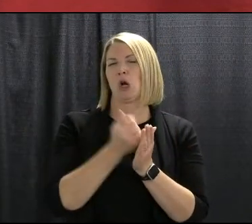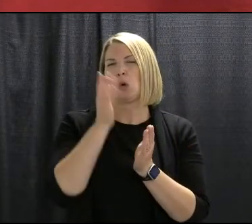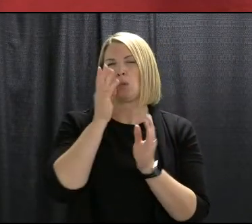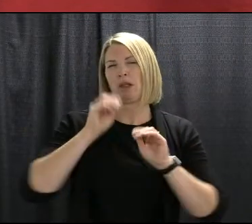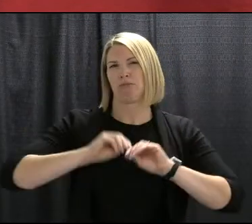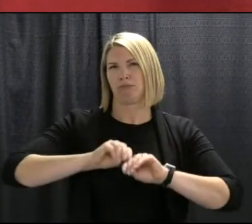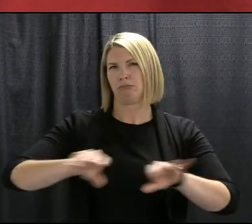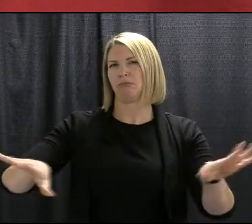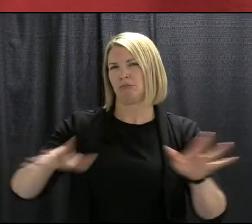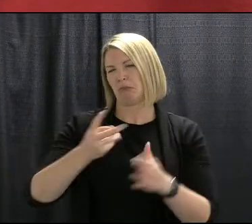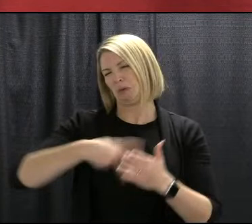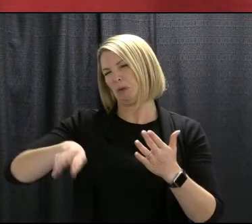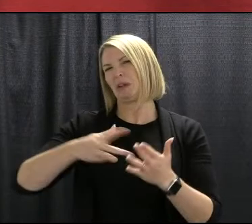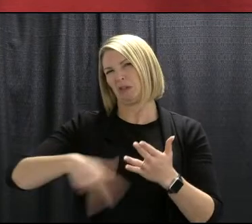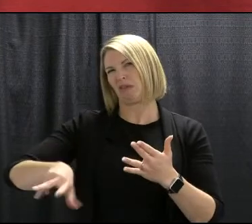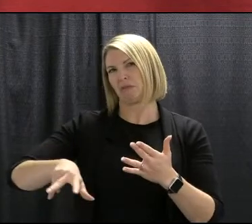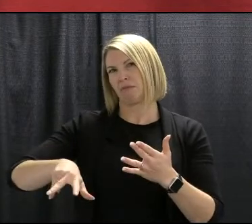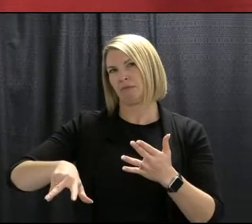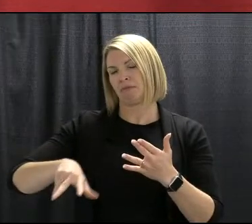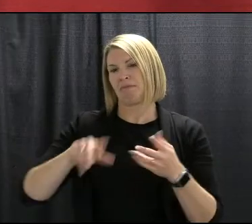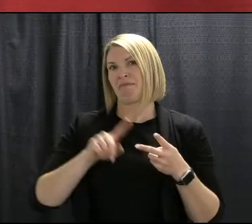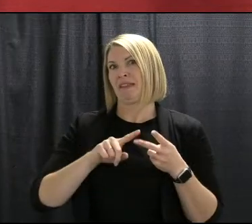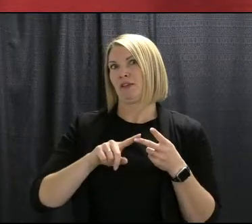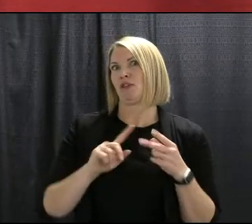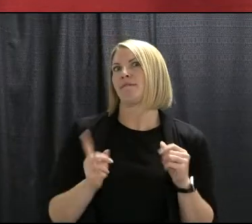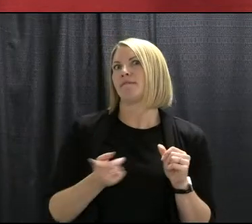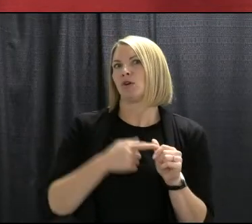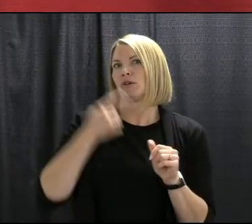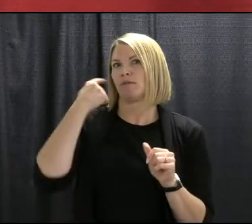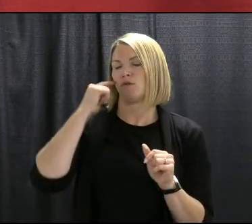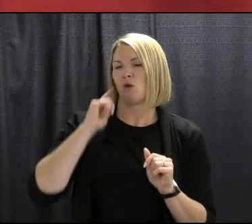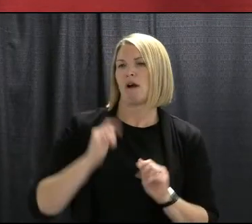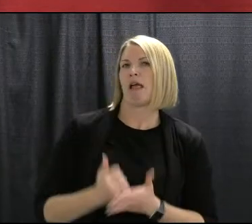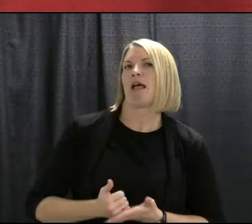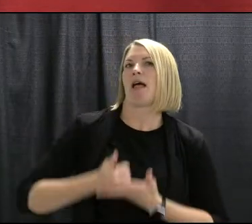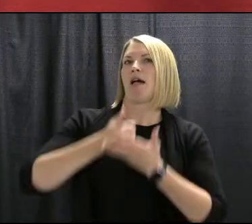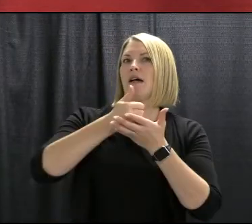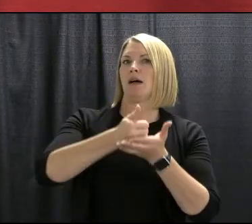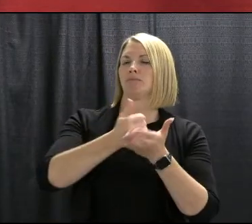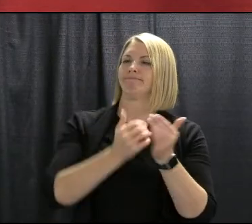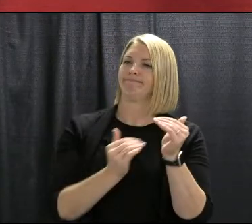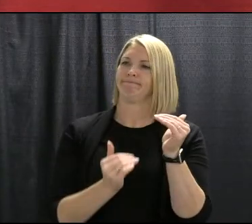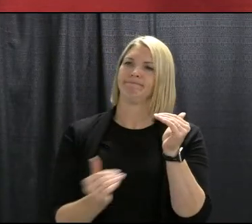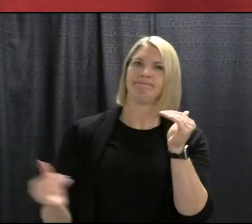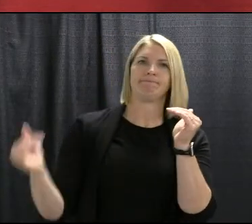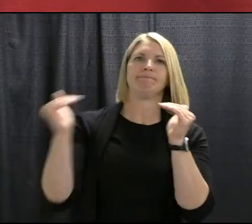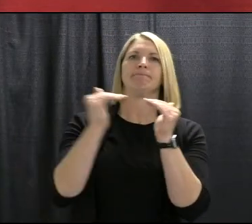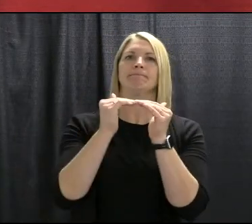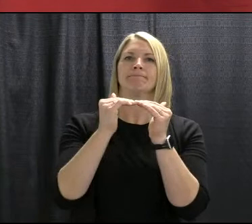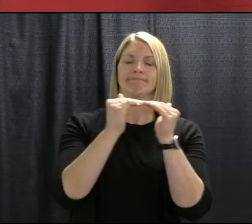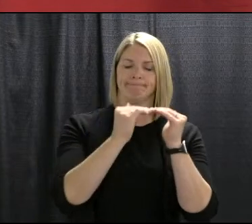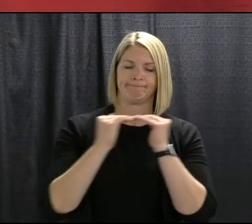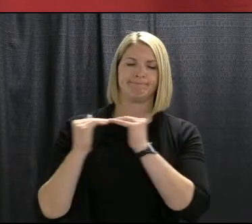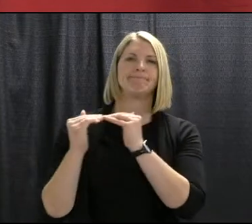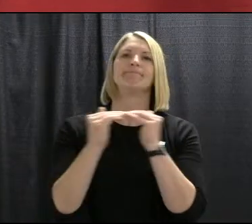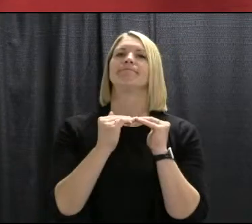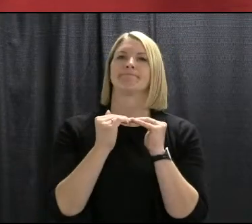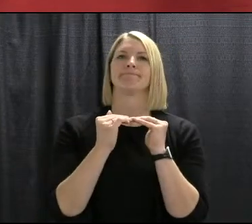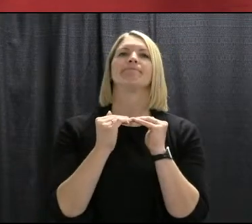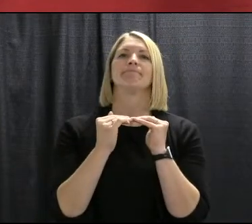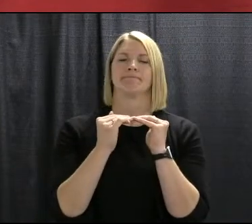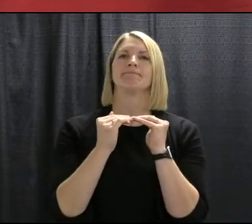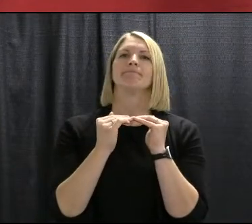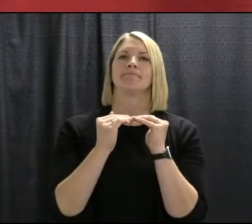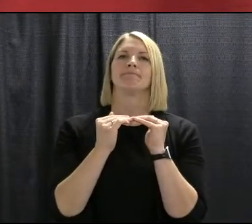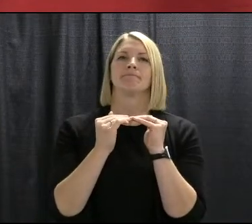to pay equity. It is one mechanism to help level the employment playing field and another step